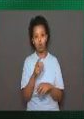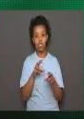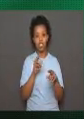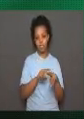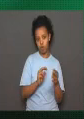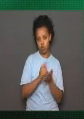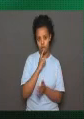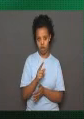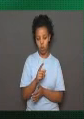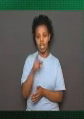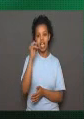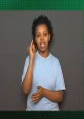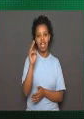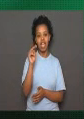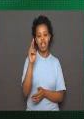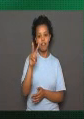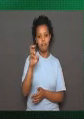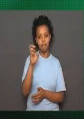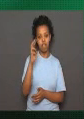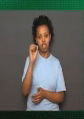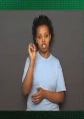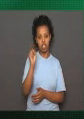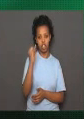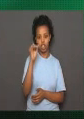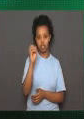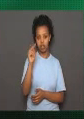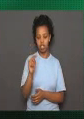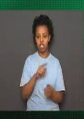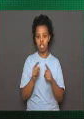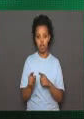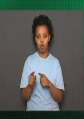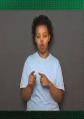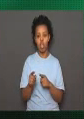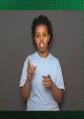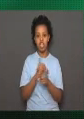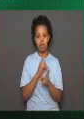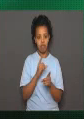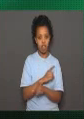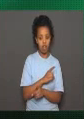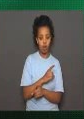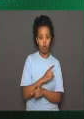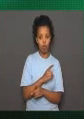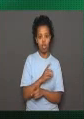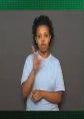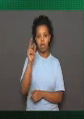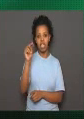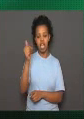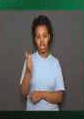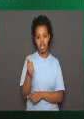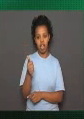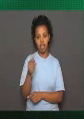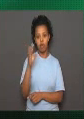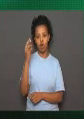Inversion is a chromosomal mutation that occurs when an area of DNA on